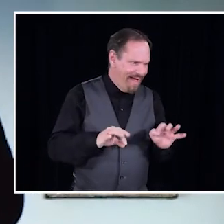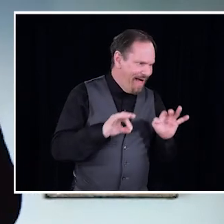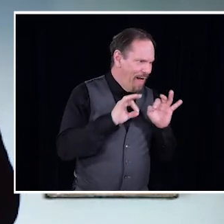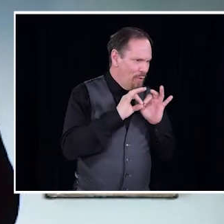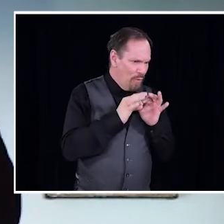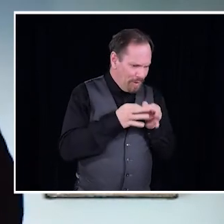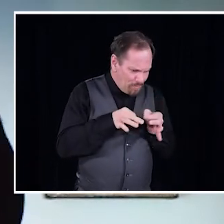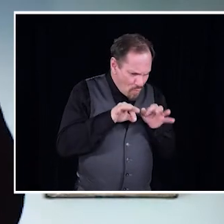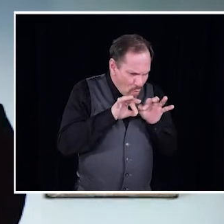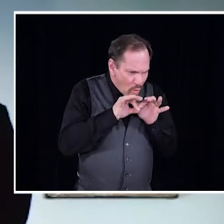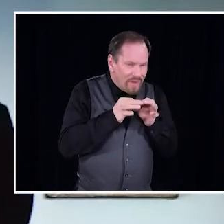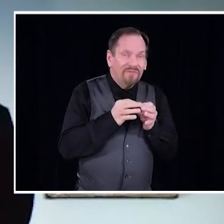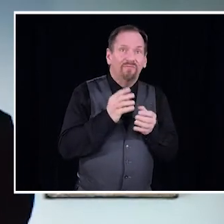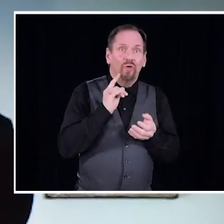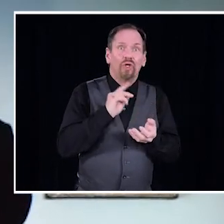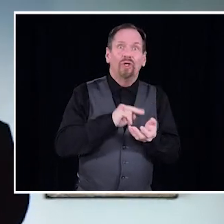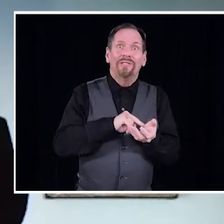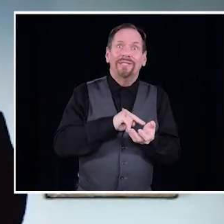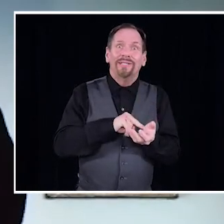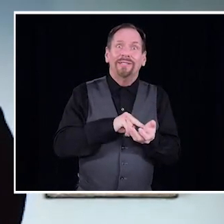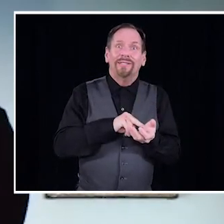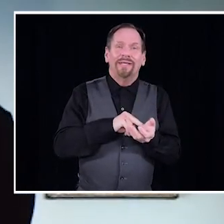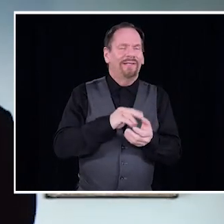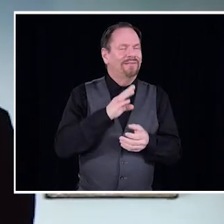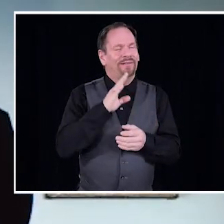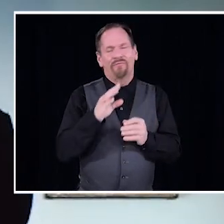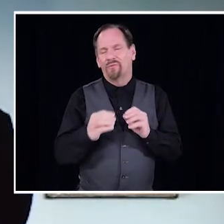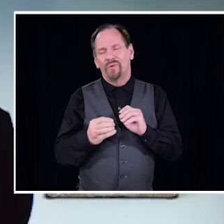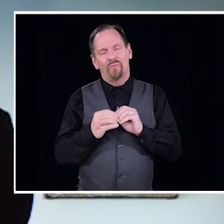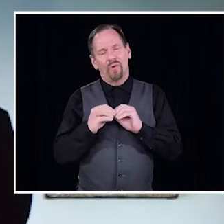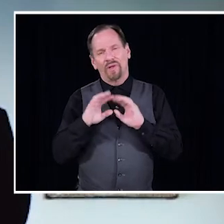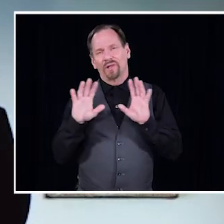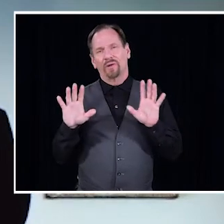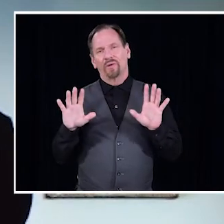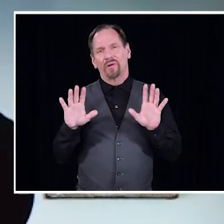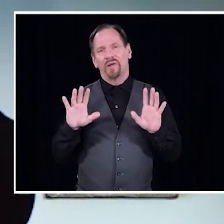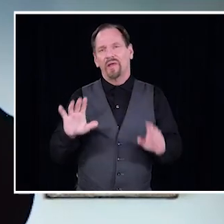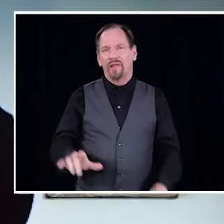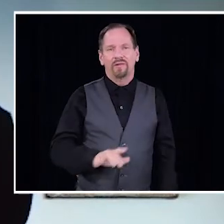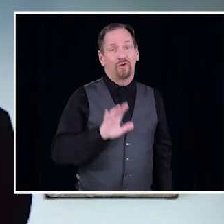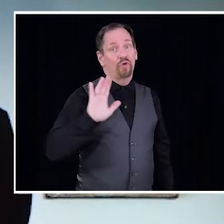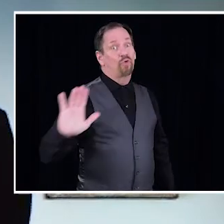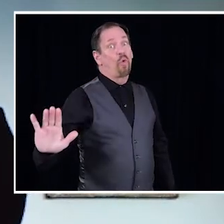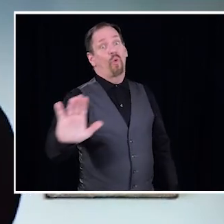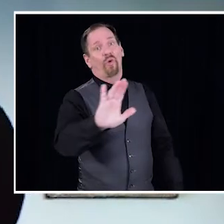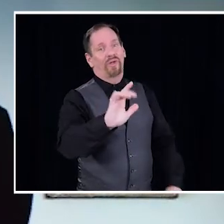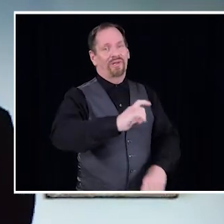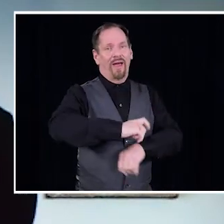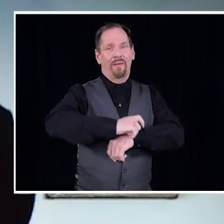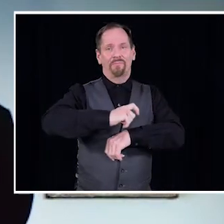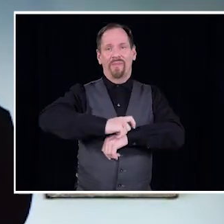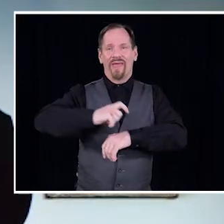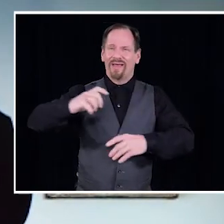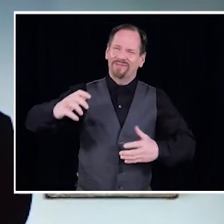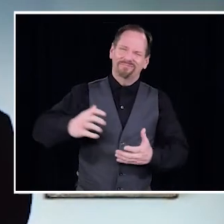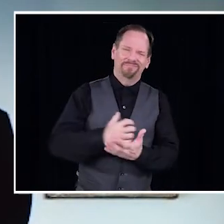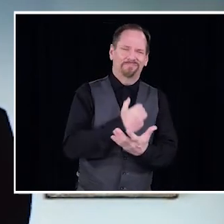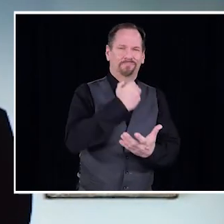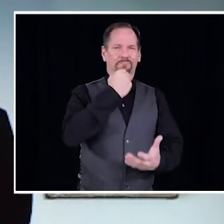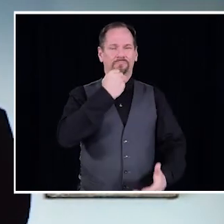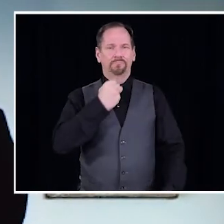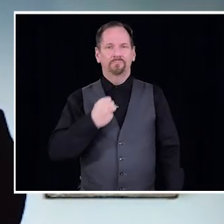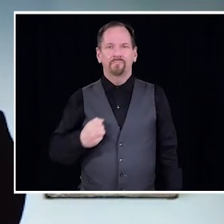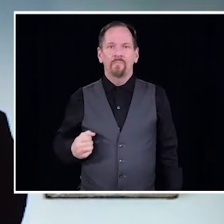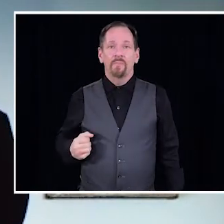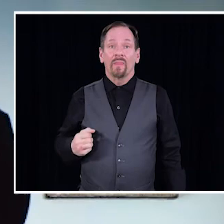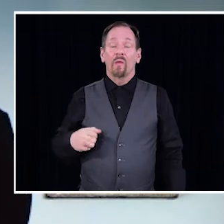clearer. This is your time, and we urge you to seize it fully. We are honoured to call you